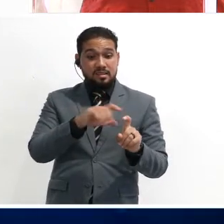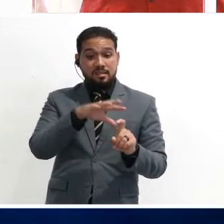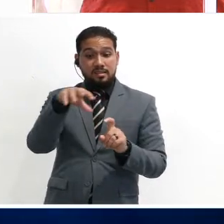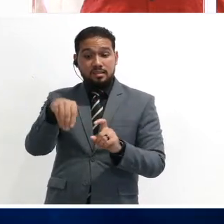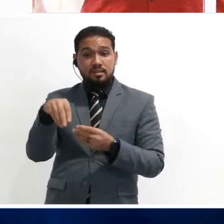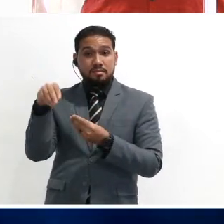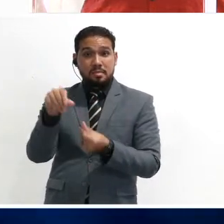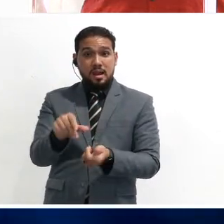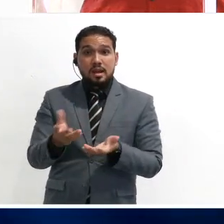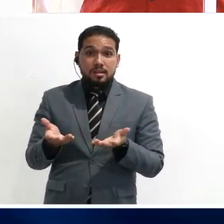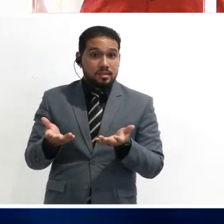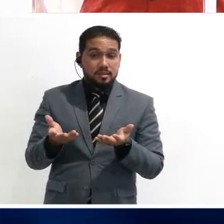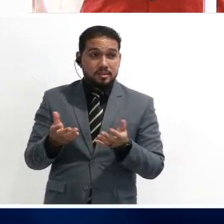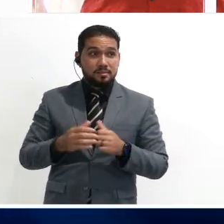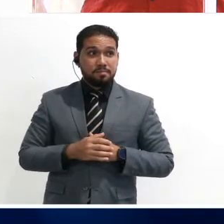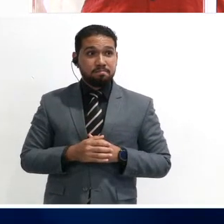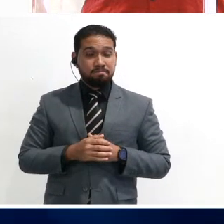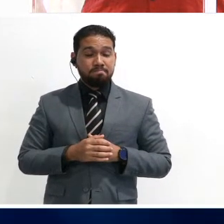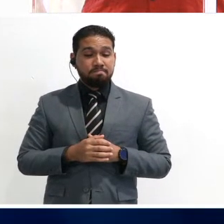I think we could skip that.